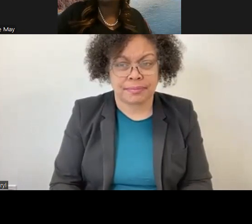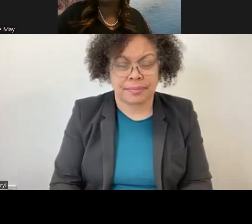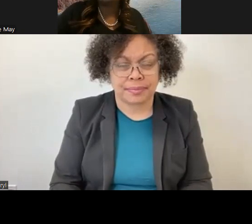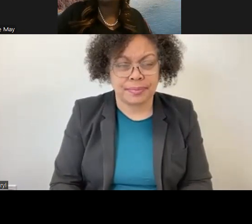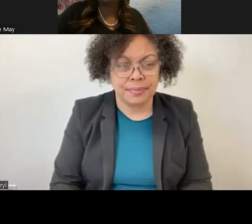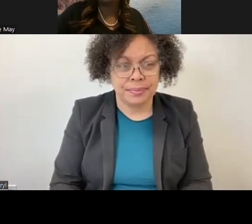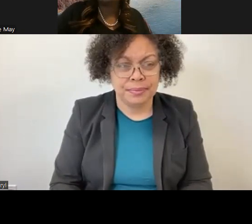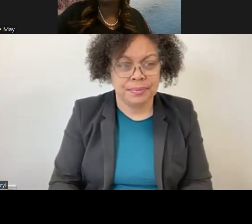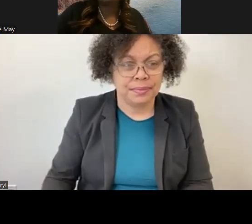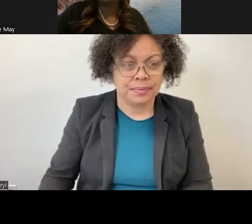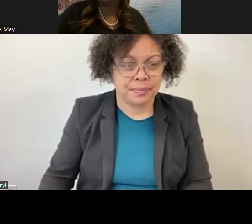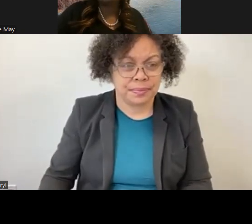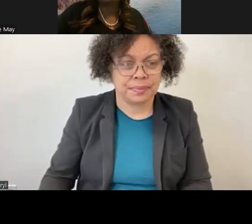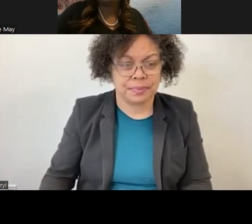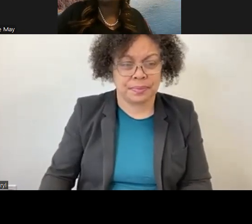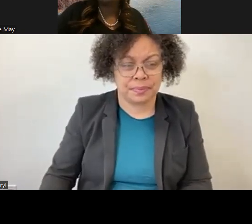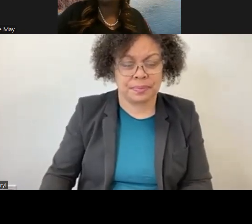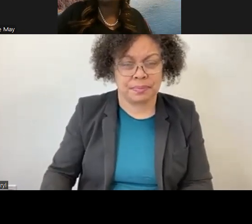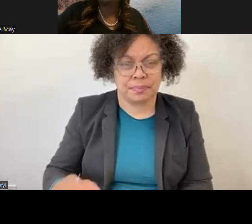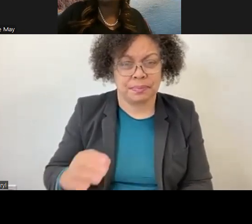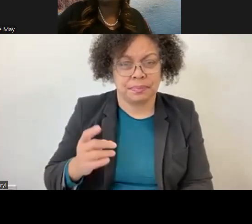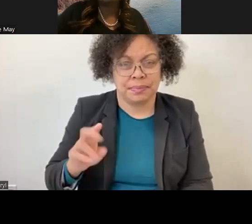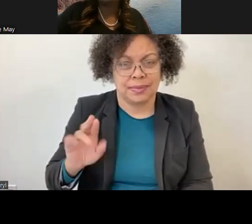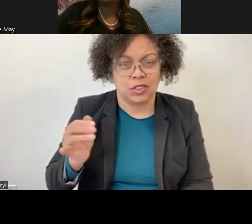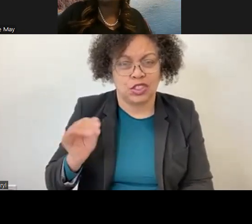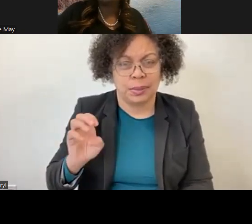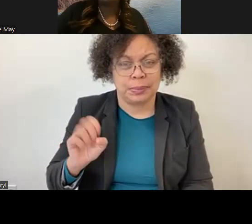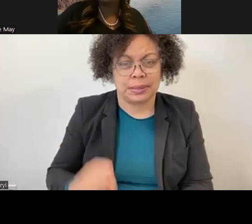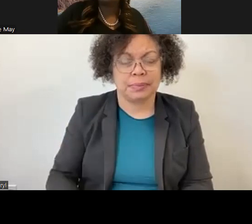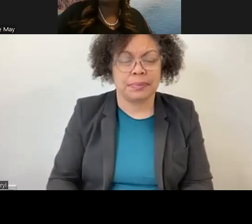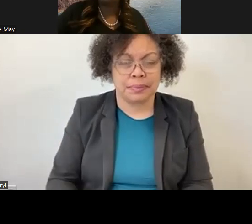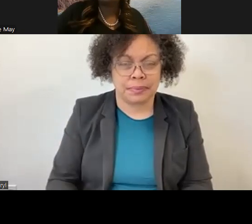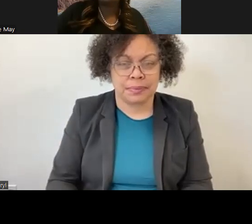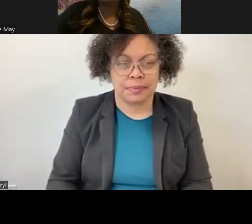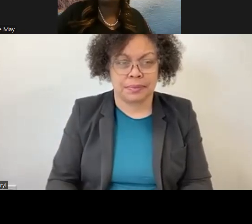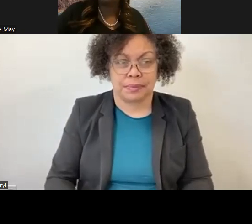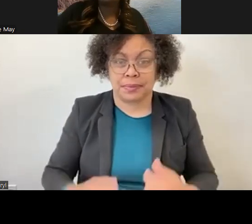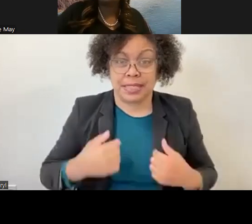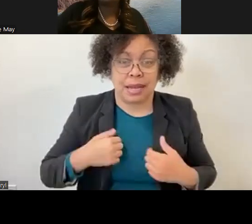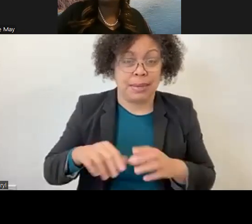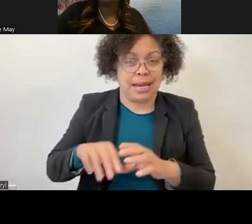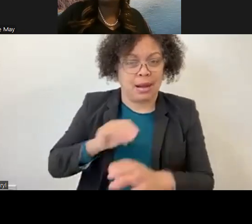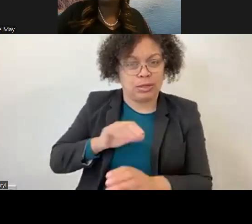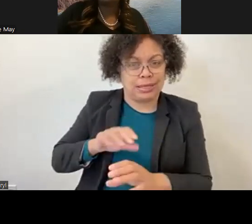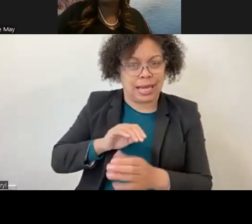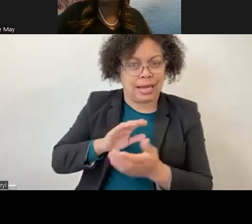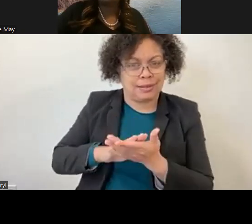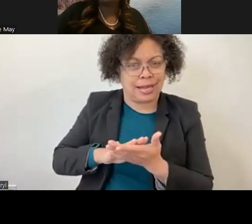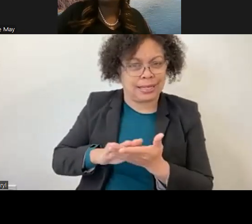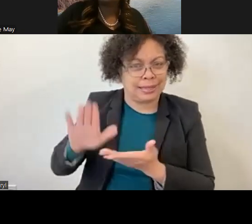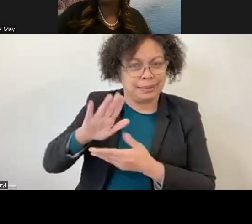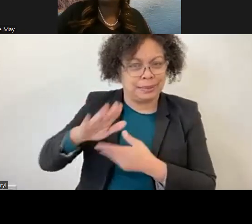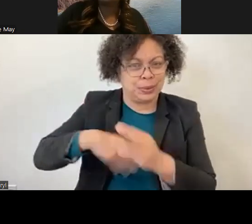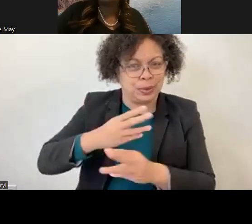In that context, and it's not easy, but I am outside of academia. I have my professional role,